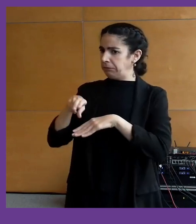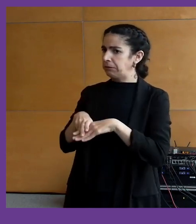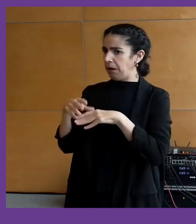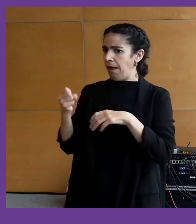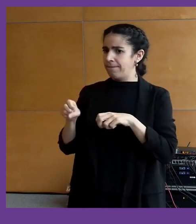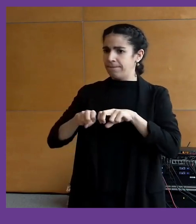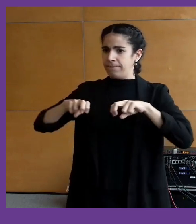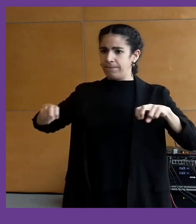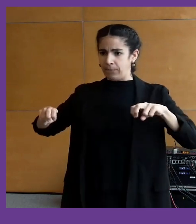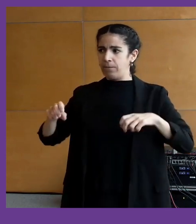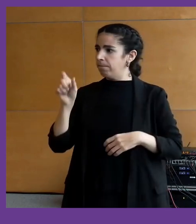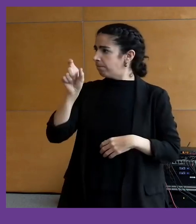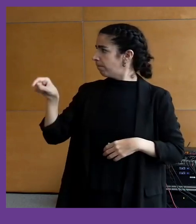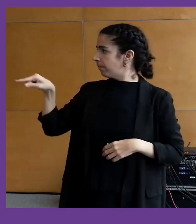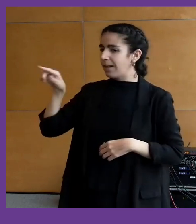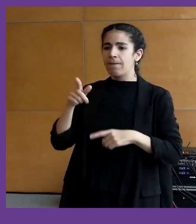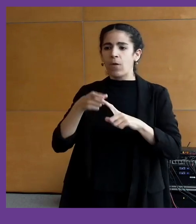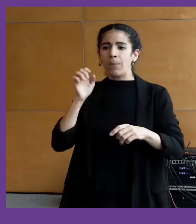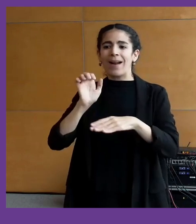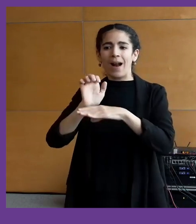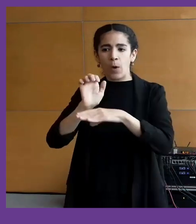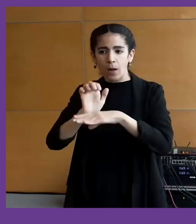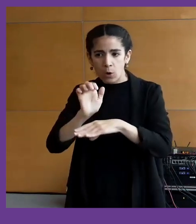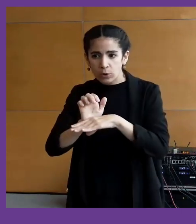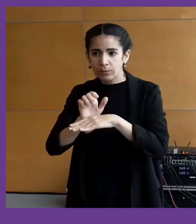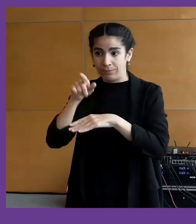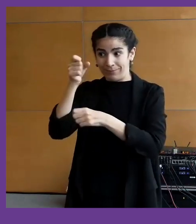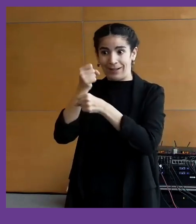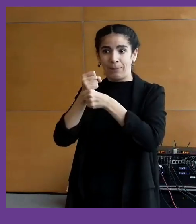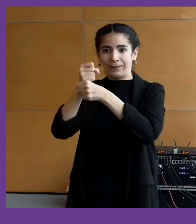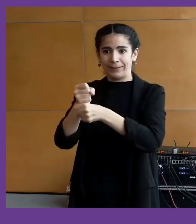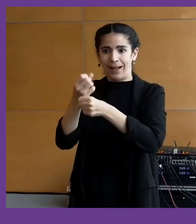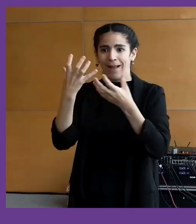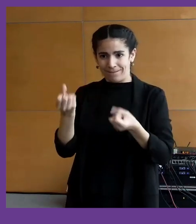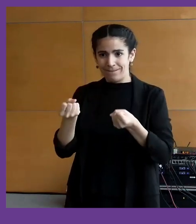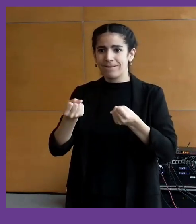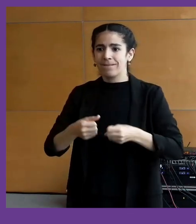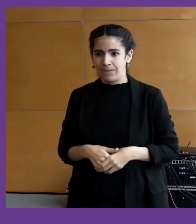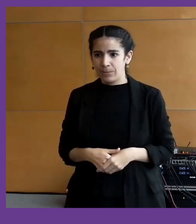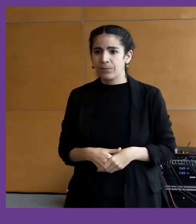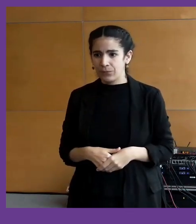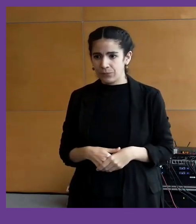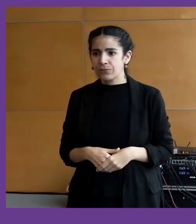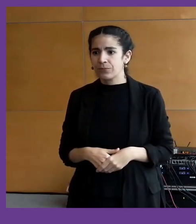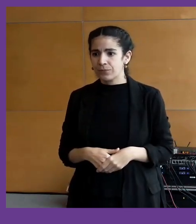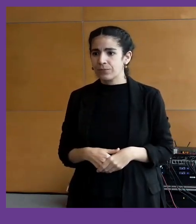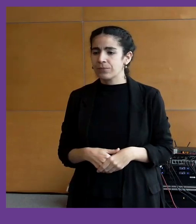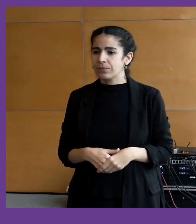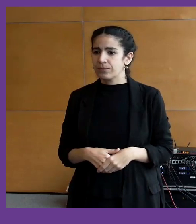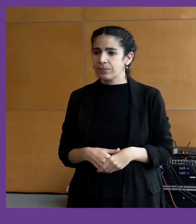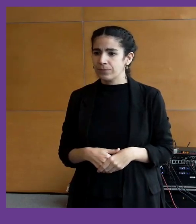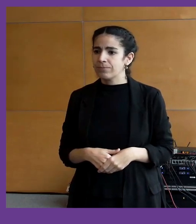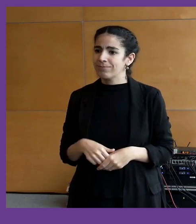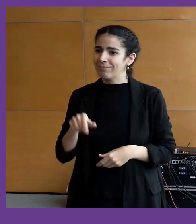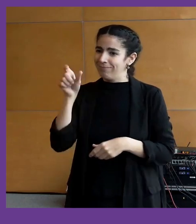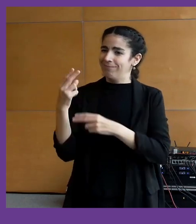high-level representatives of leading UN tourism member states in the sphere of accessibility, Italy and Portugal,